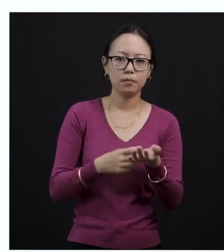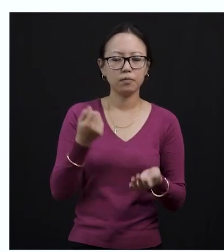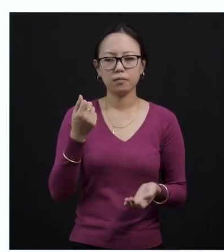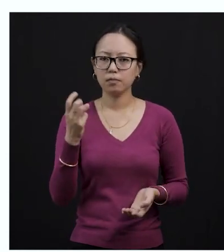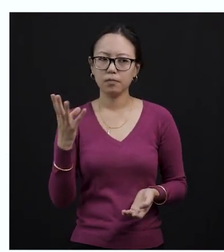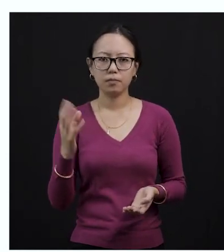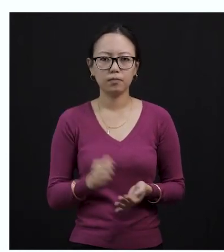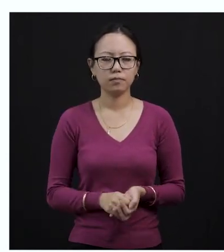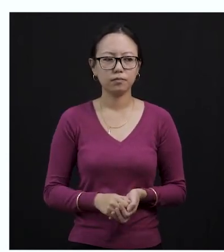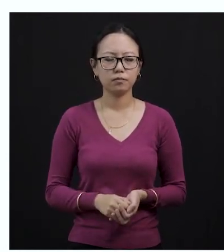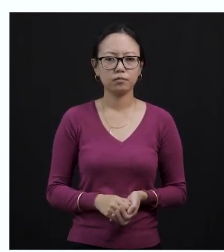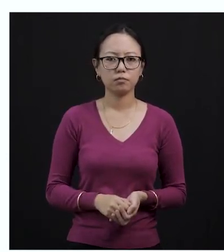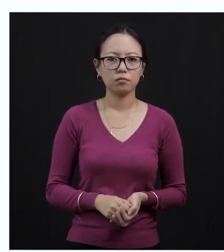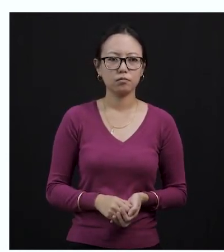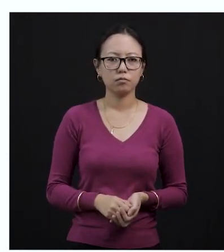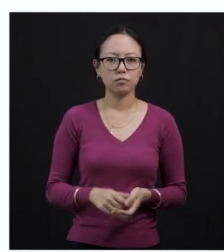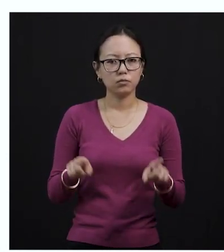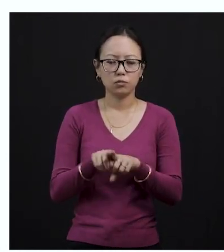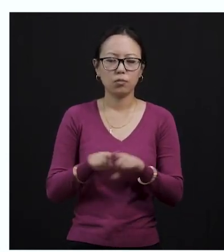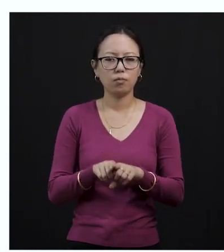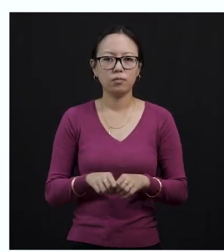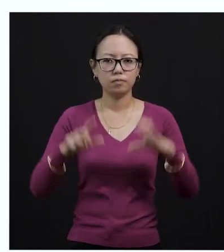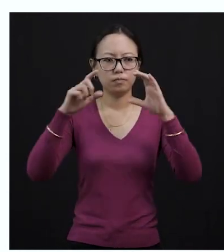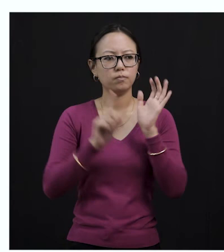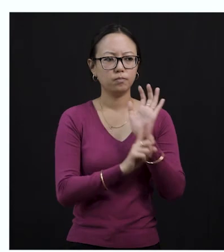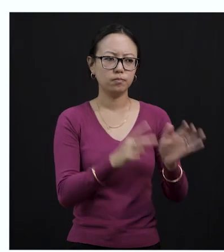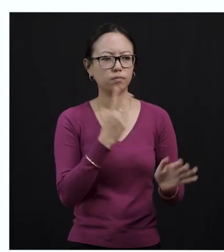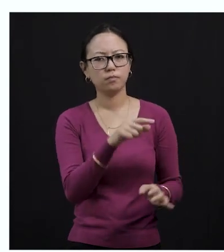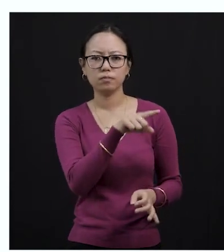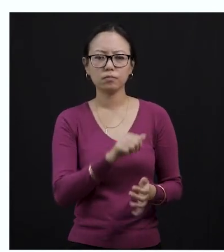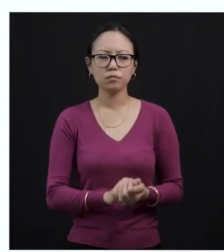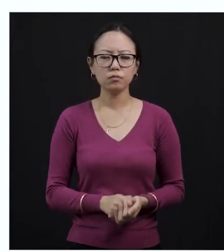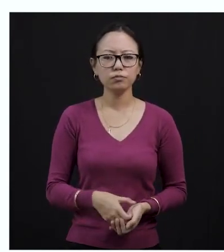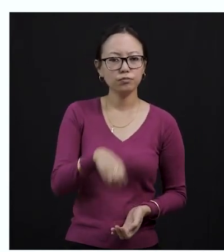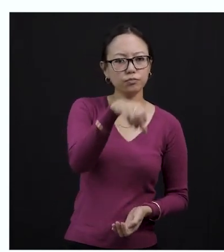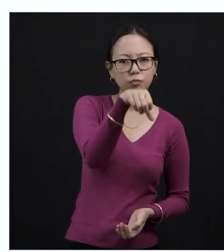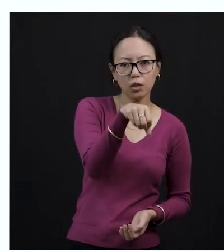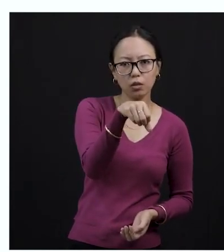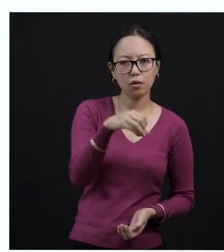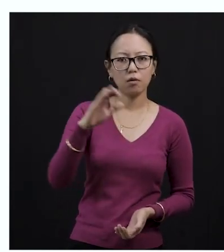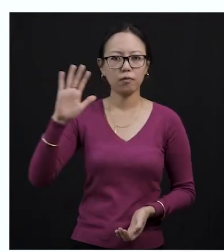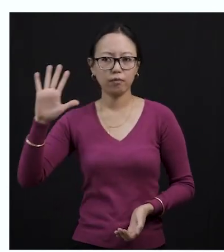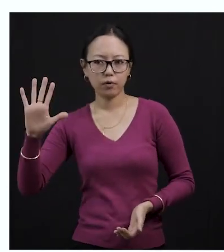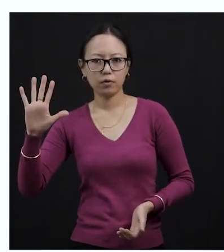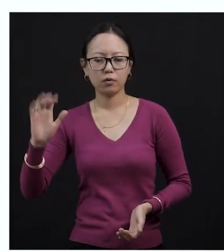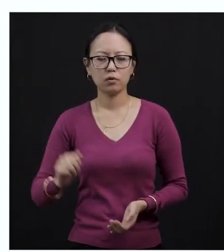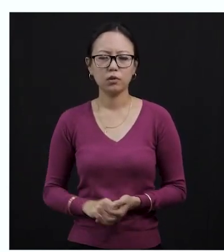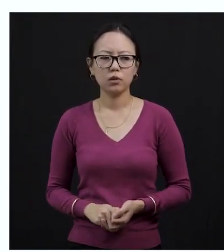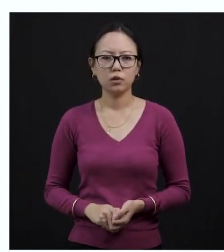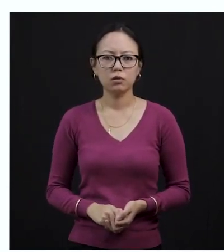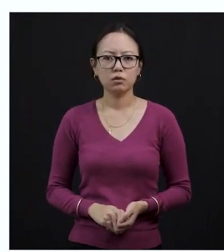example, it has 9 and 5. So you compare 9 and 5.